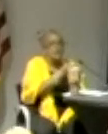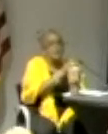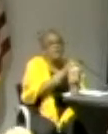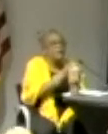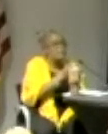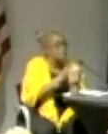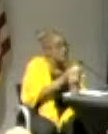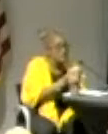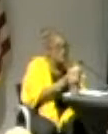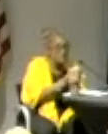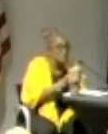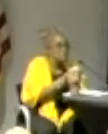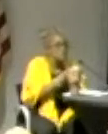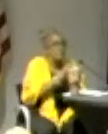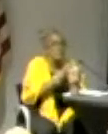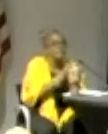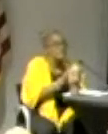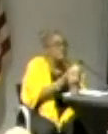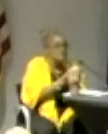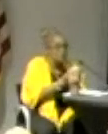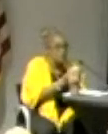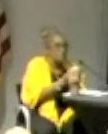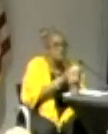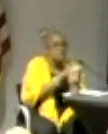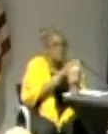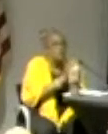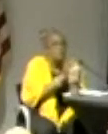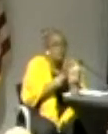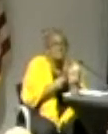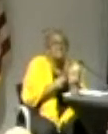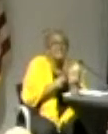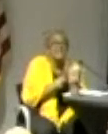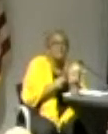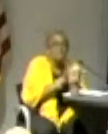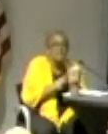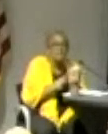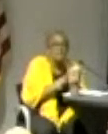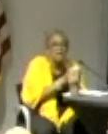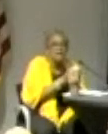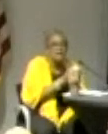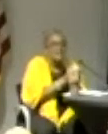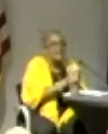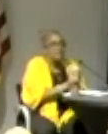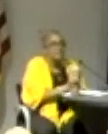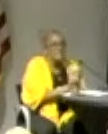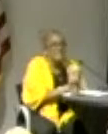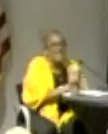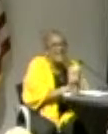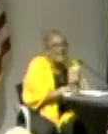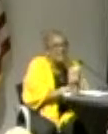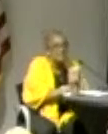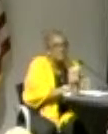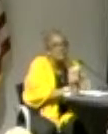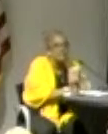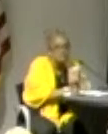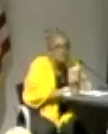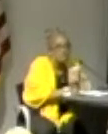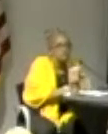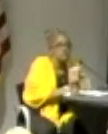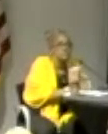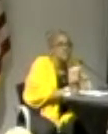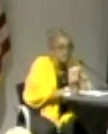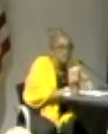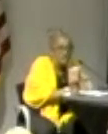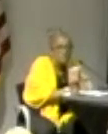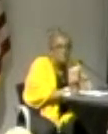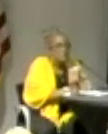UNR, why our operating expenses are different, why the funding formula is different. We were designed for that in mind. And it would take an act of the legislature